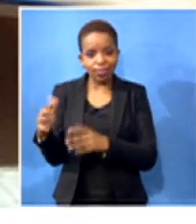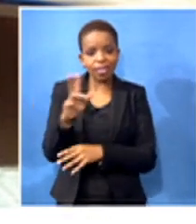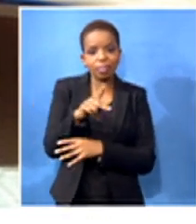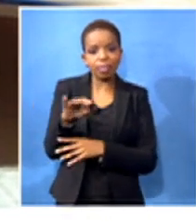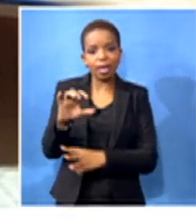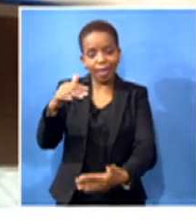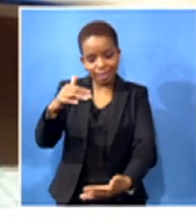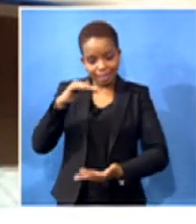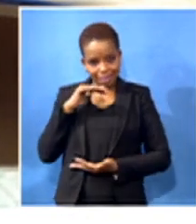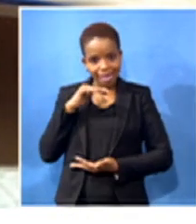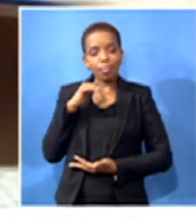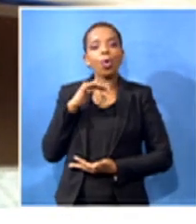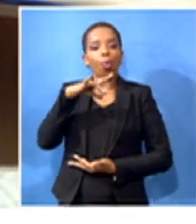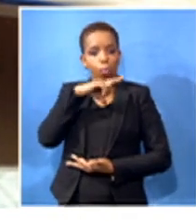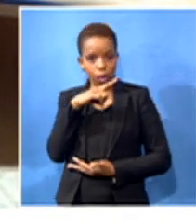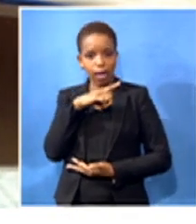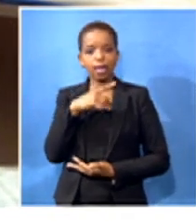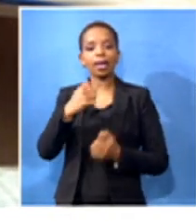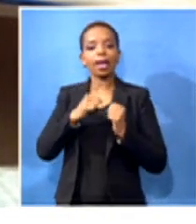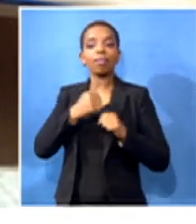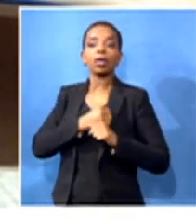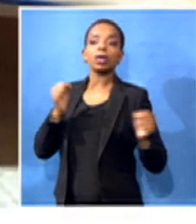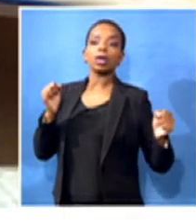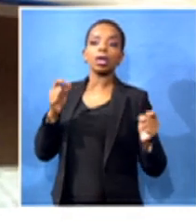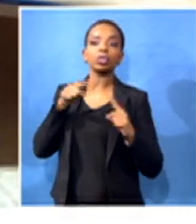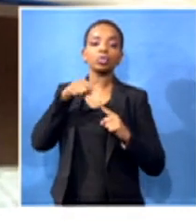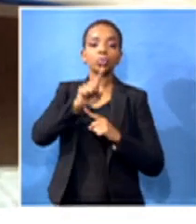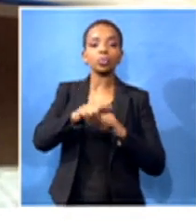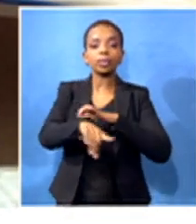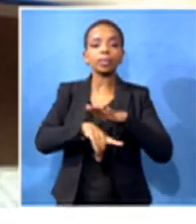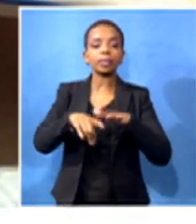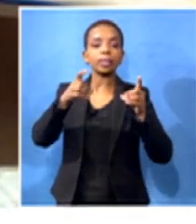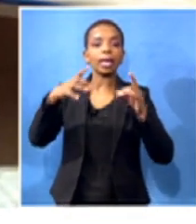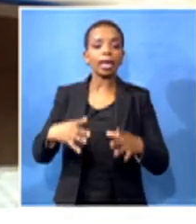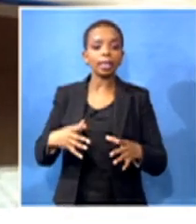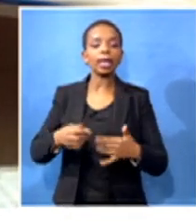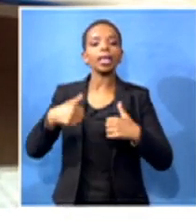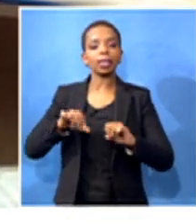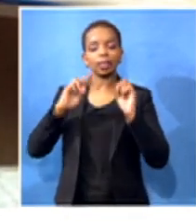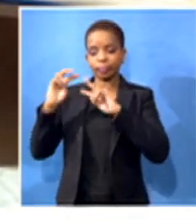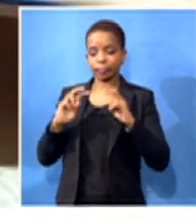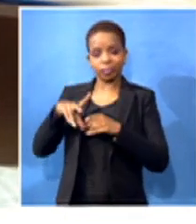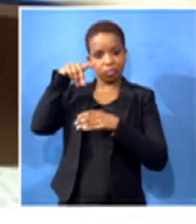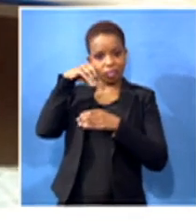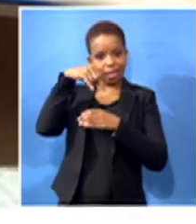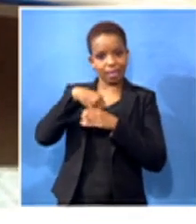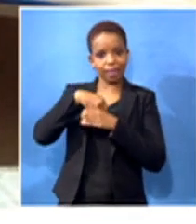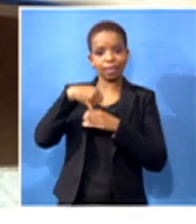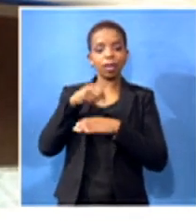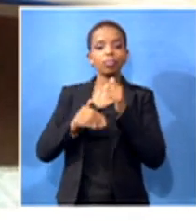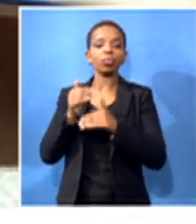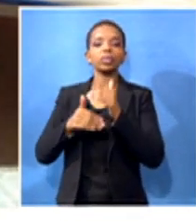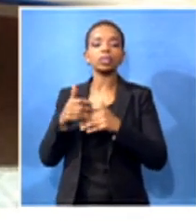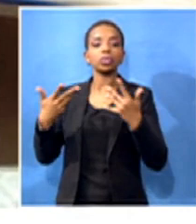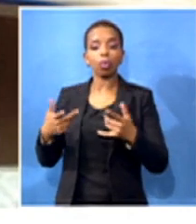tell us exactly what happened, as well as the recommendation, whether we take internal processes further or we report the matter